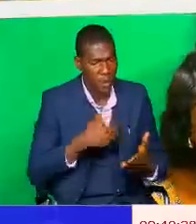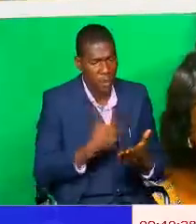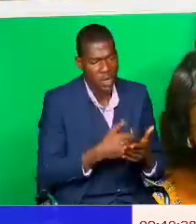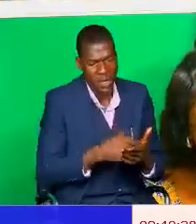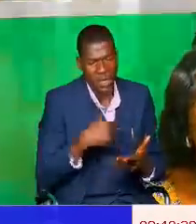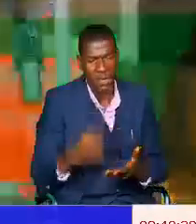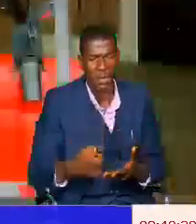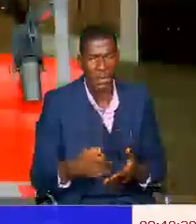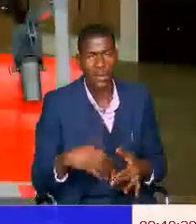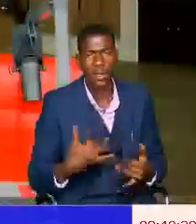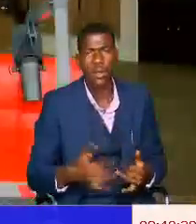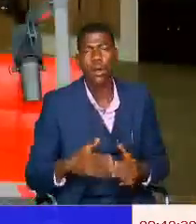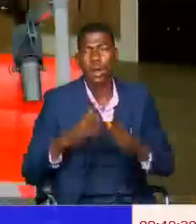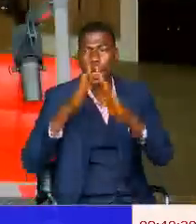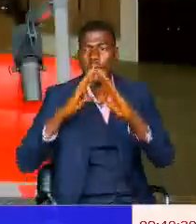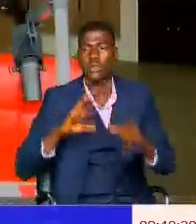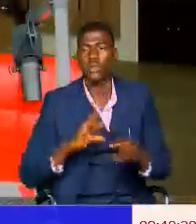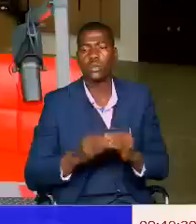Waiting be in house number.